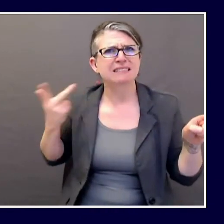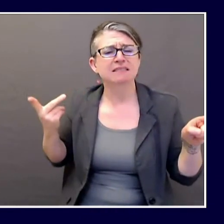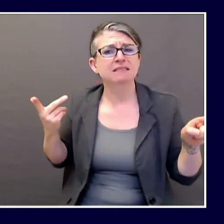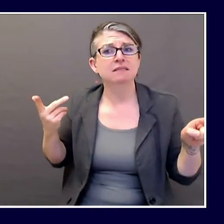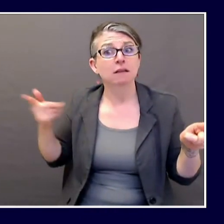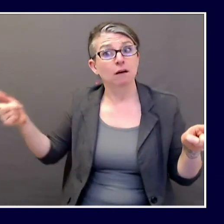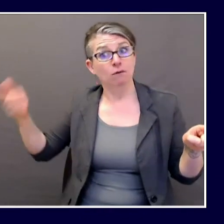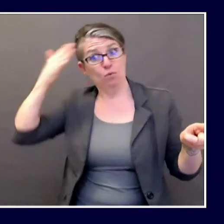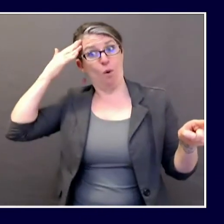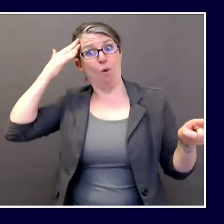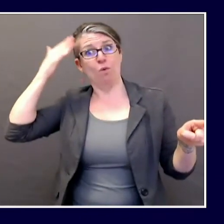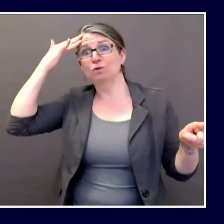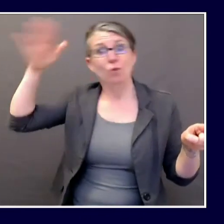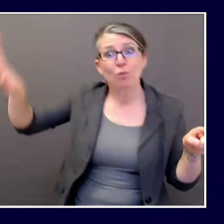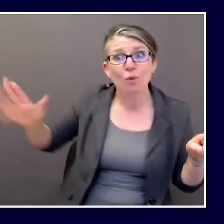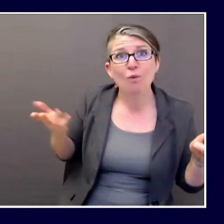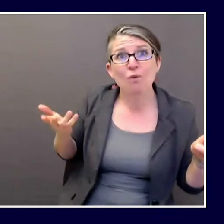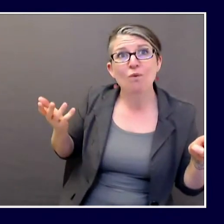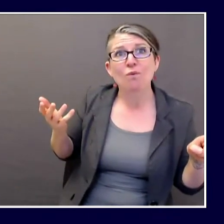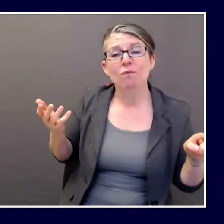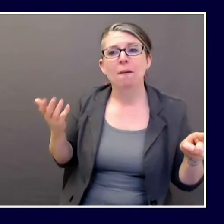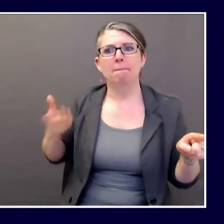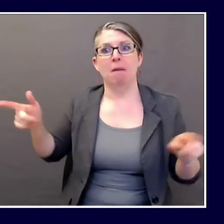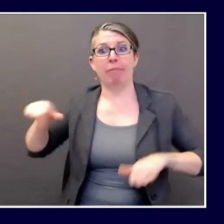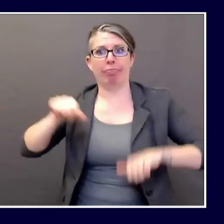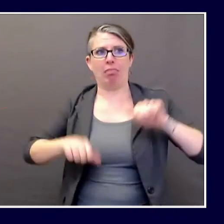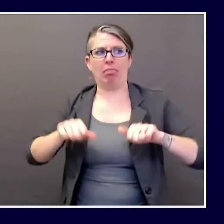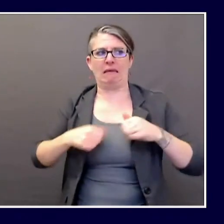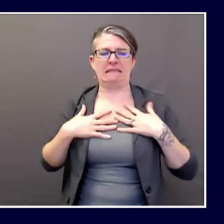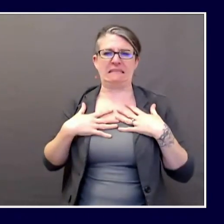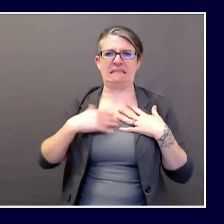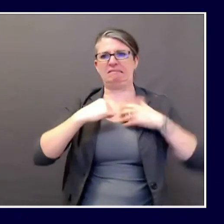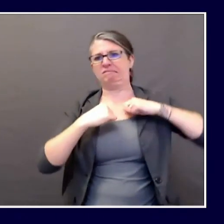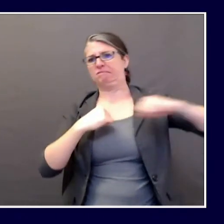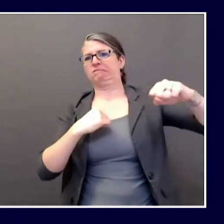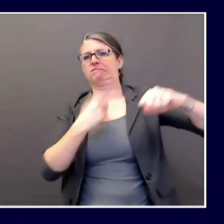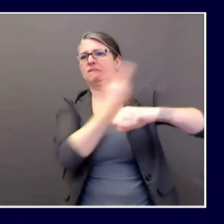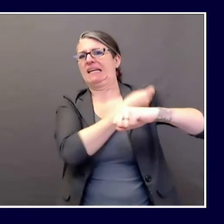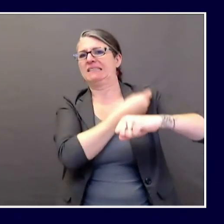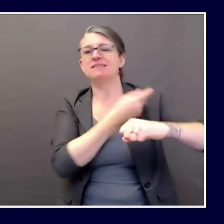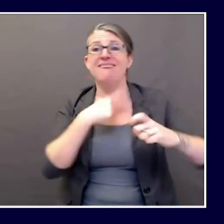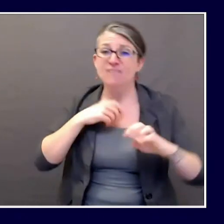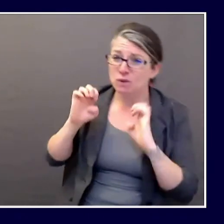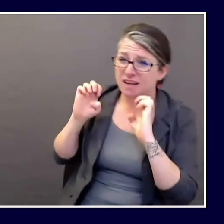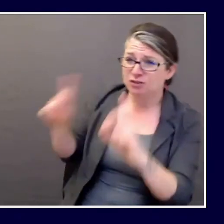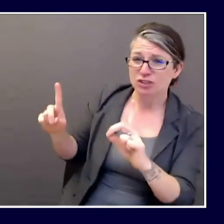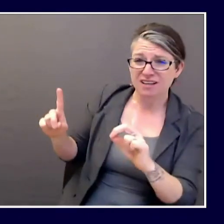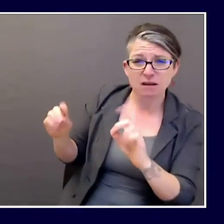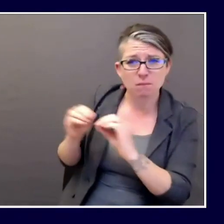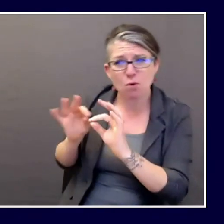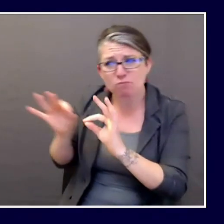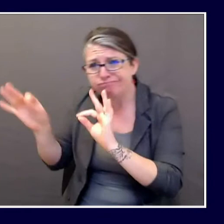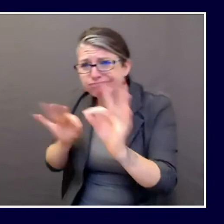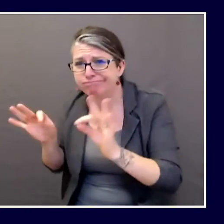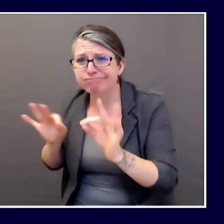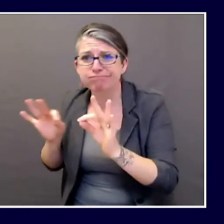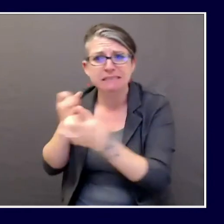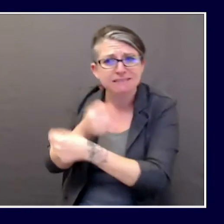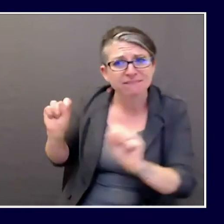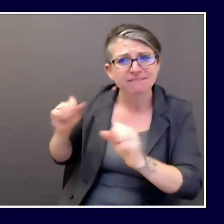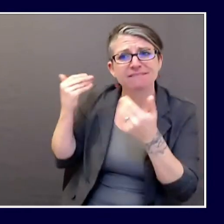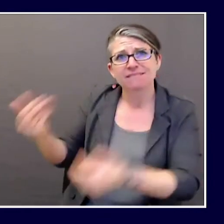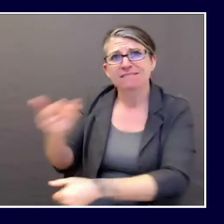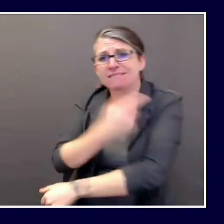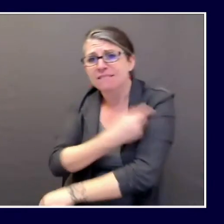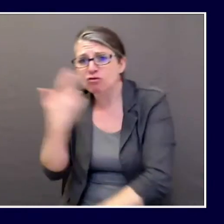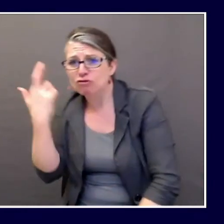answer? So those are the three possible things that might be going on. What we're doing about it is, well, in keeping with all three of those. Let's talk